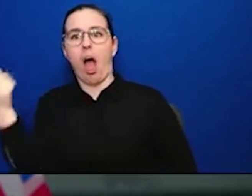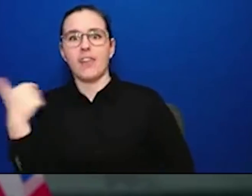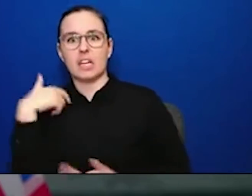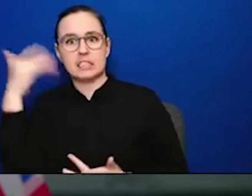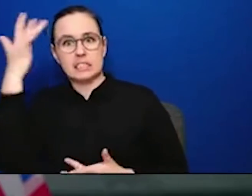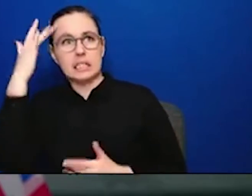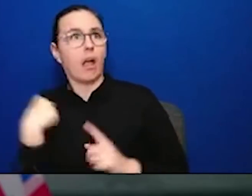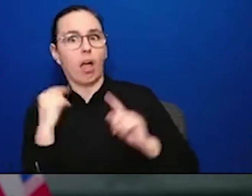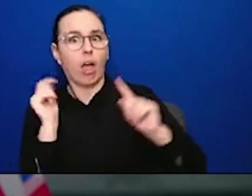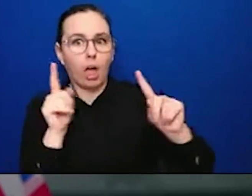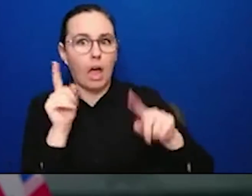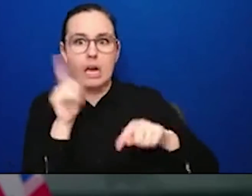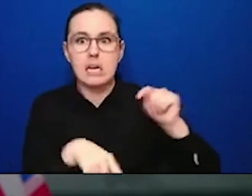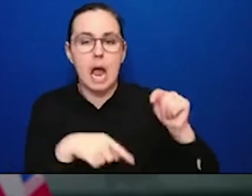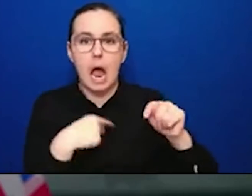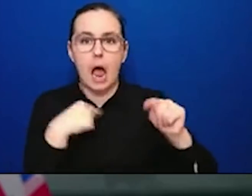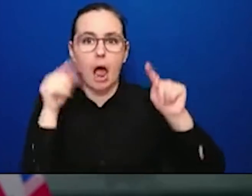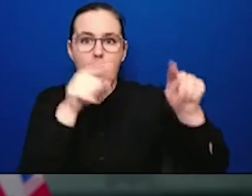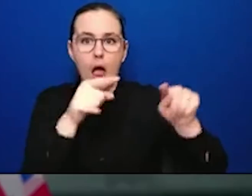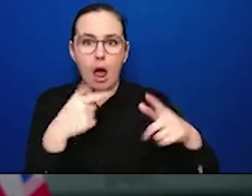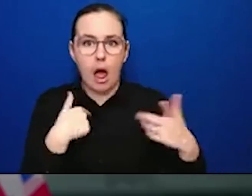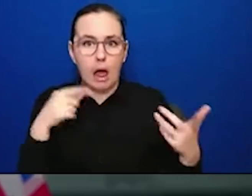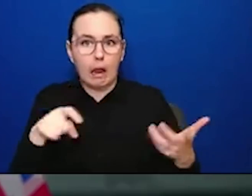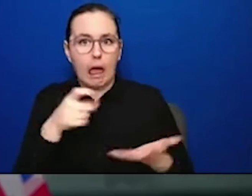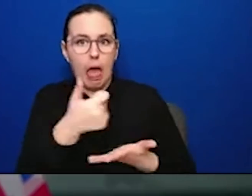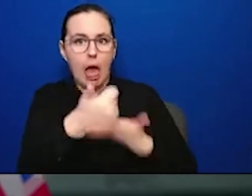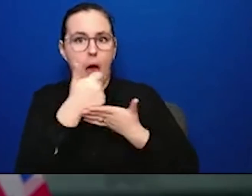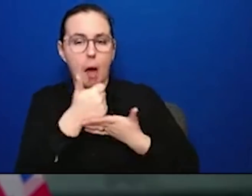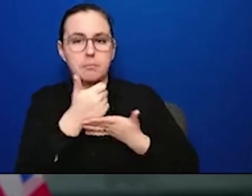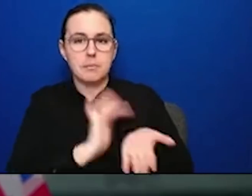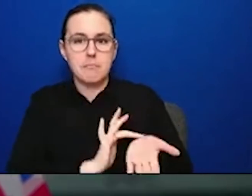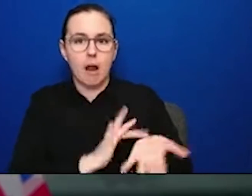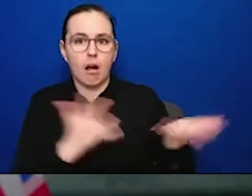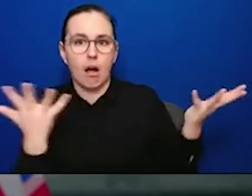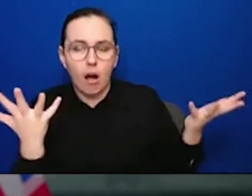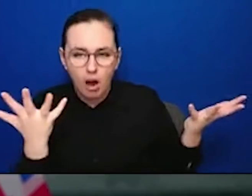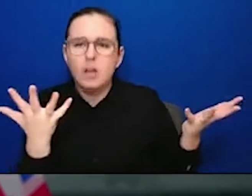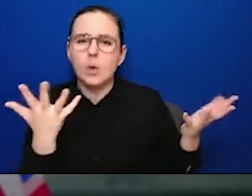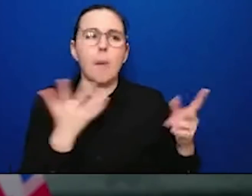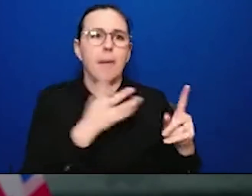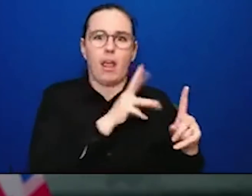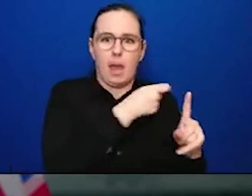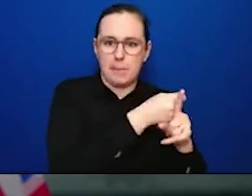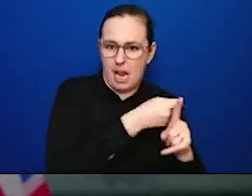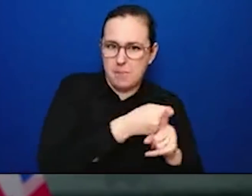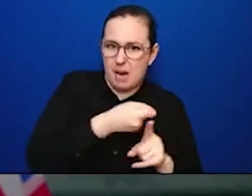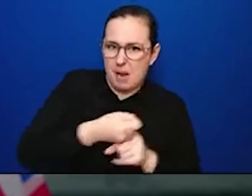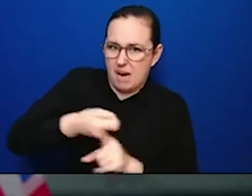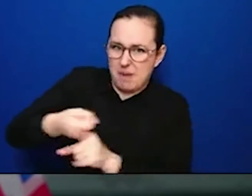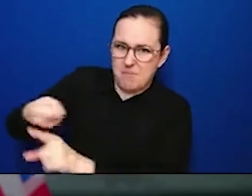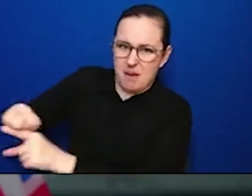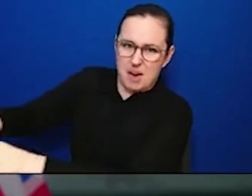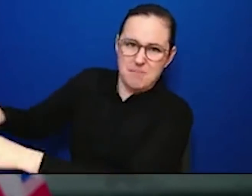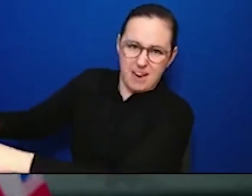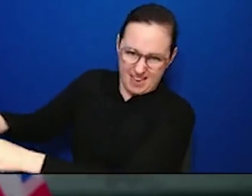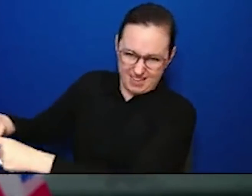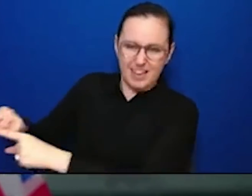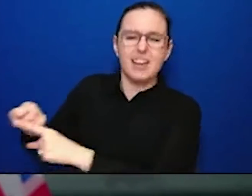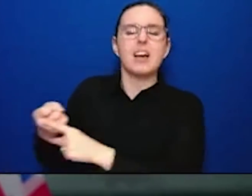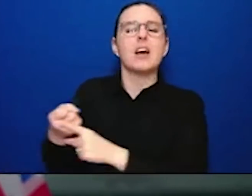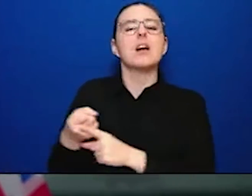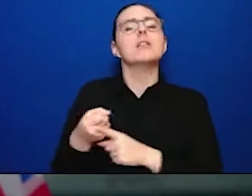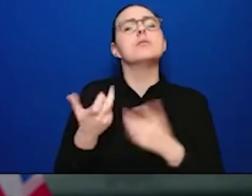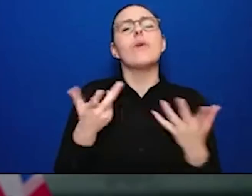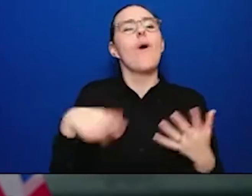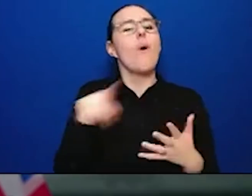of us. That has a population health effect. And thirdly, and really importantly, it's to minimize societal disruption. We know that